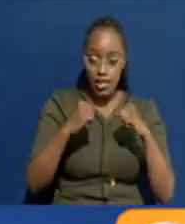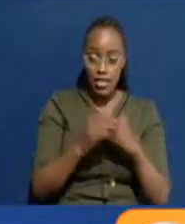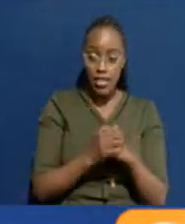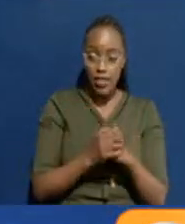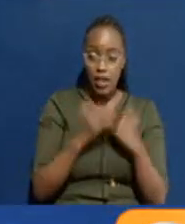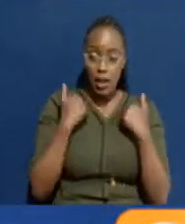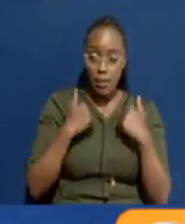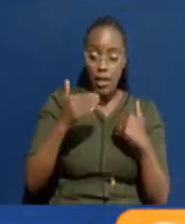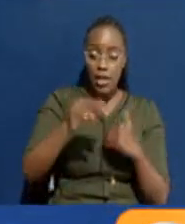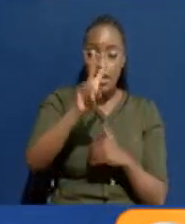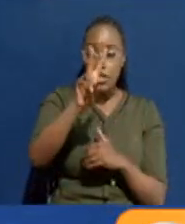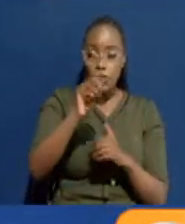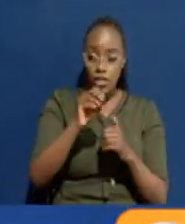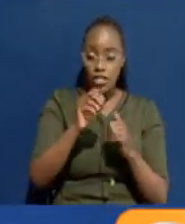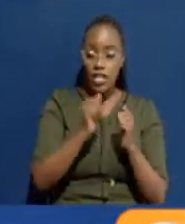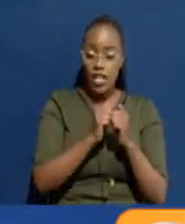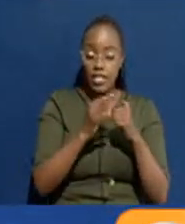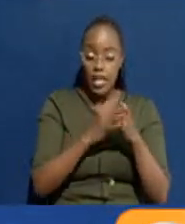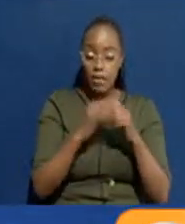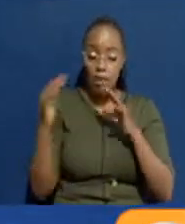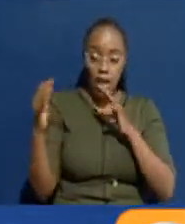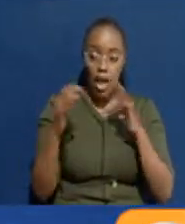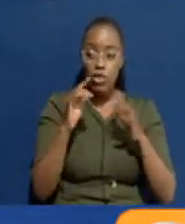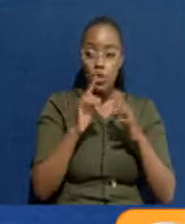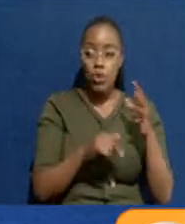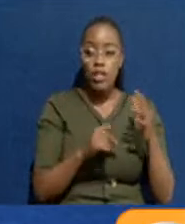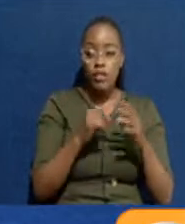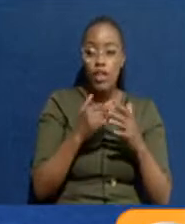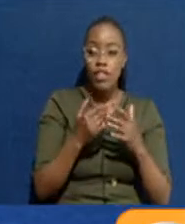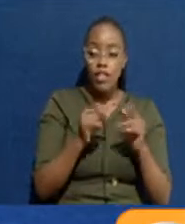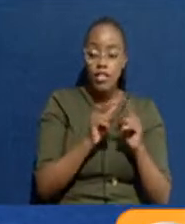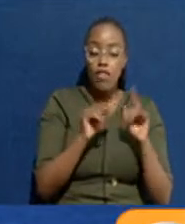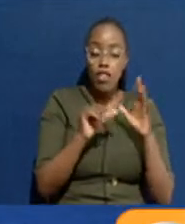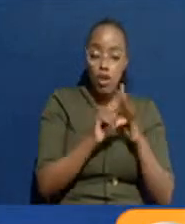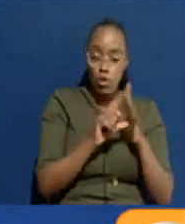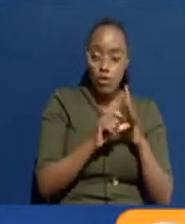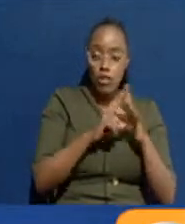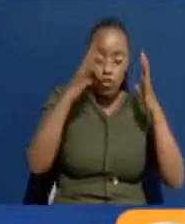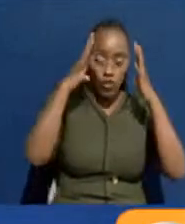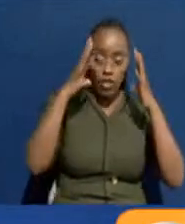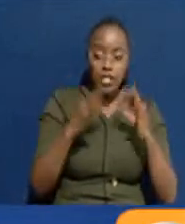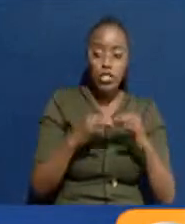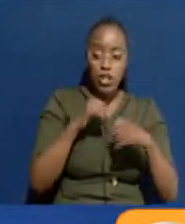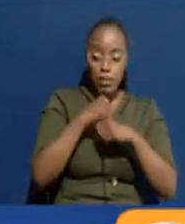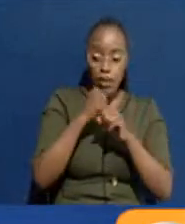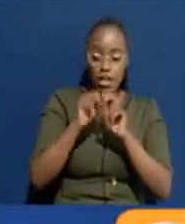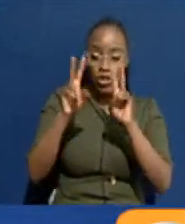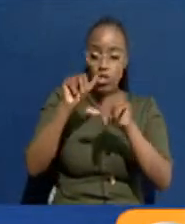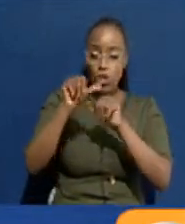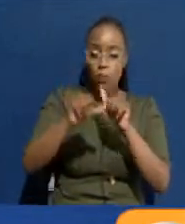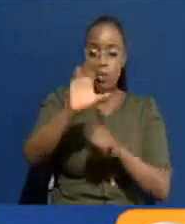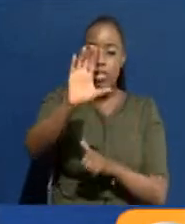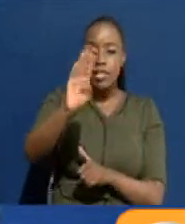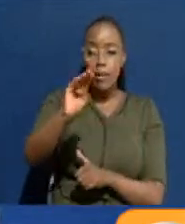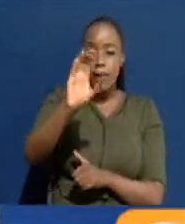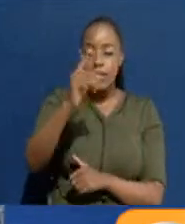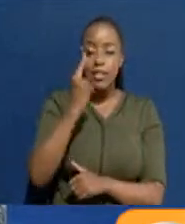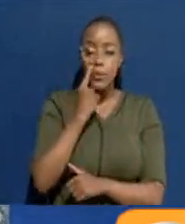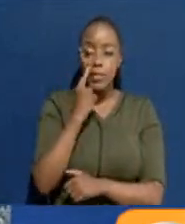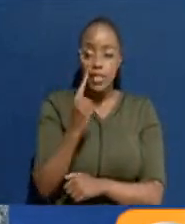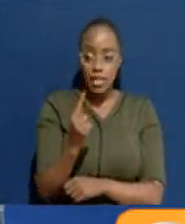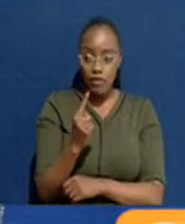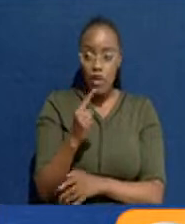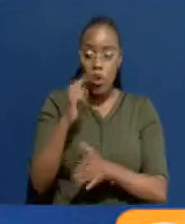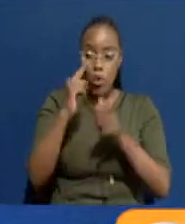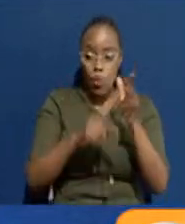was there in 2018 and argued on the pros and the cons of decision making around CBC, and looked at